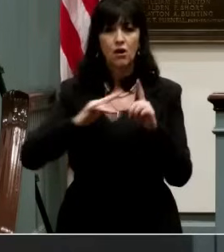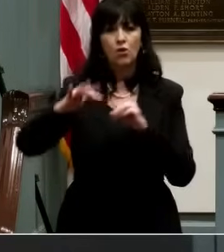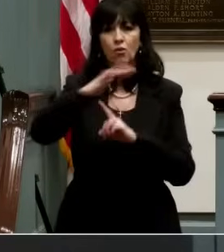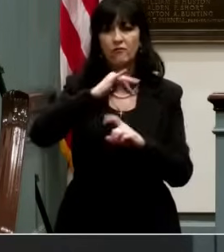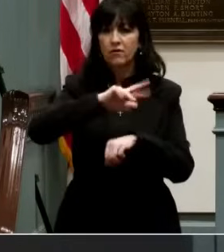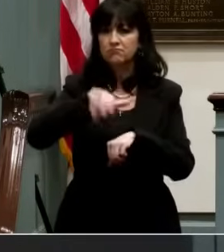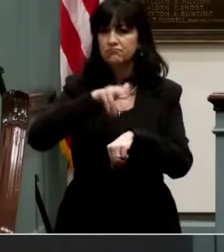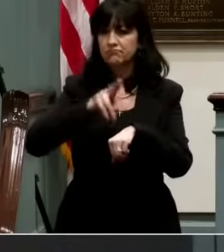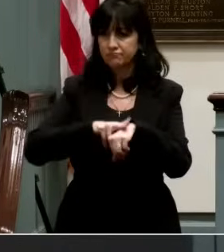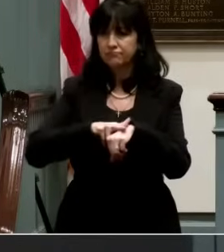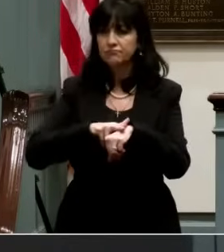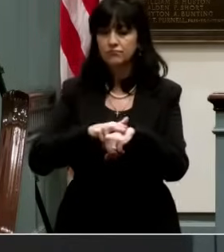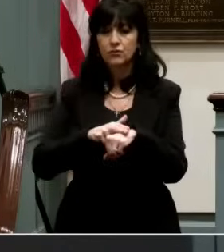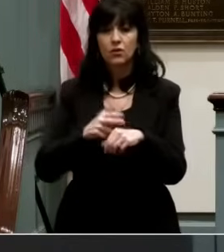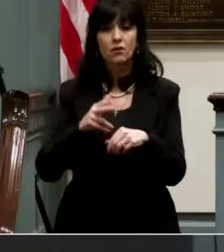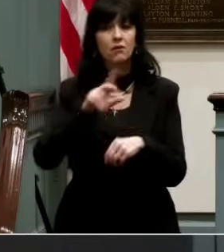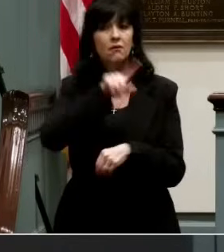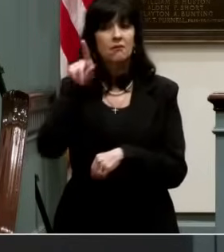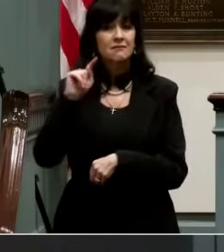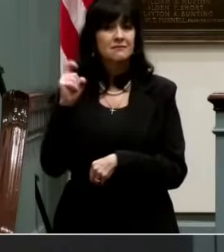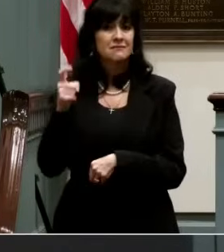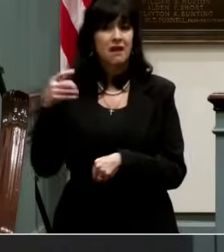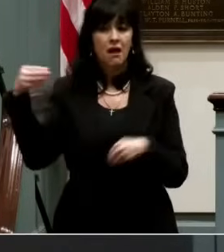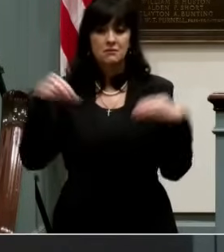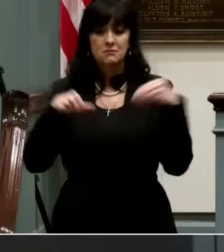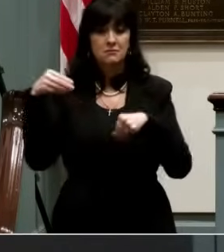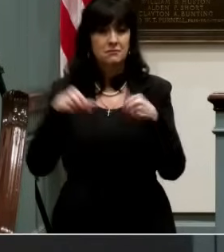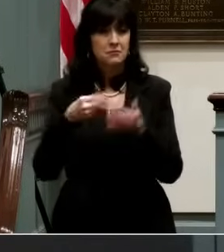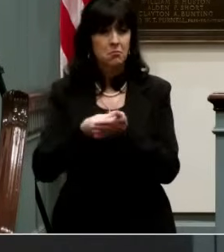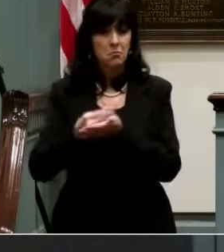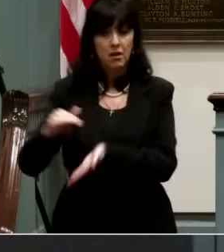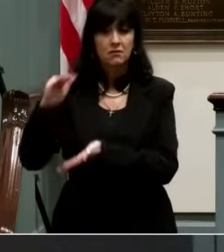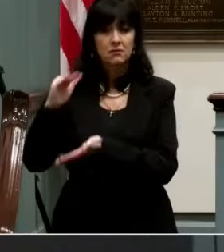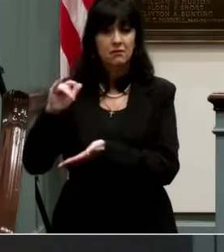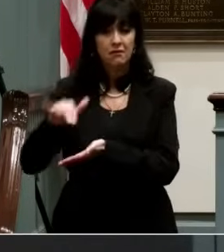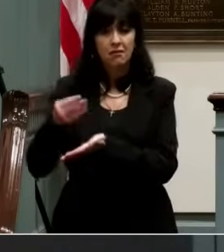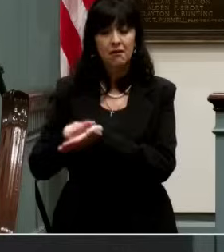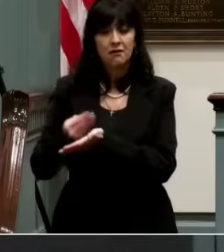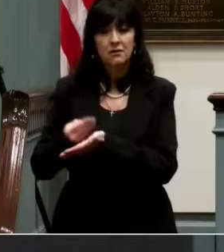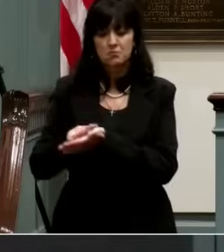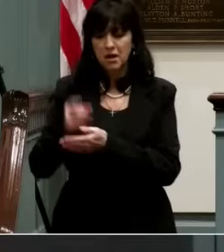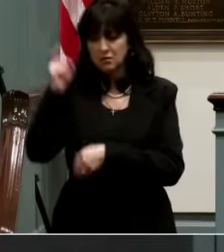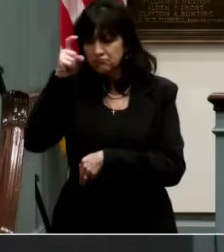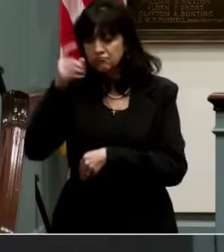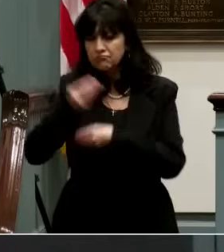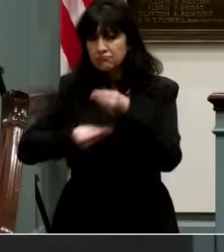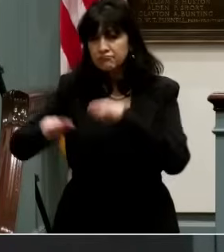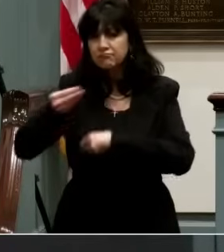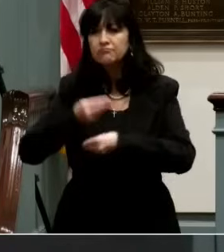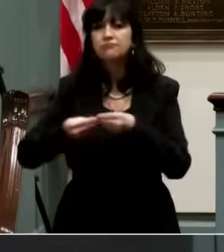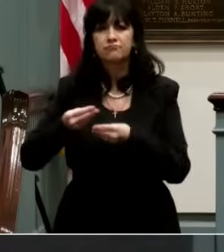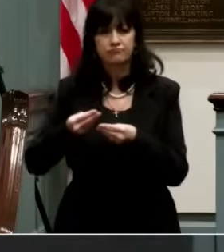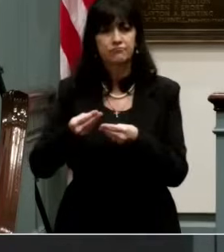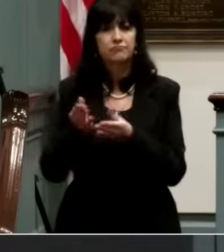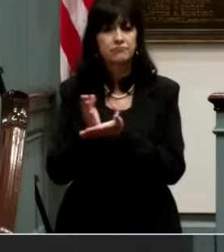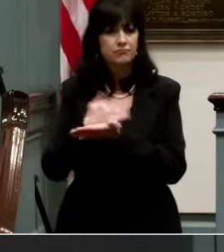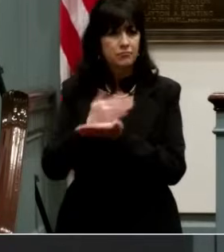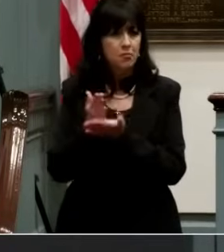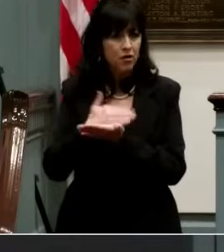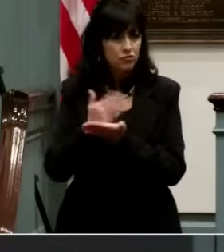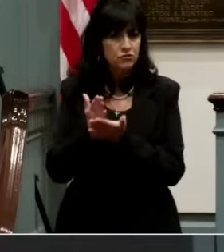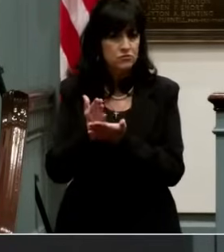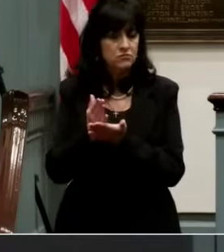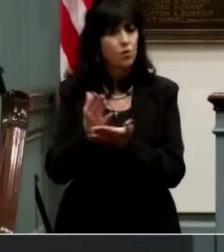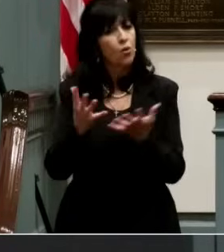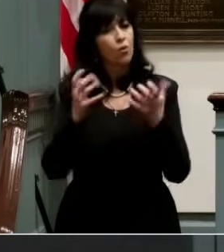to responsibly manage taxpayer dollars, and to make sure Delaware remains a great place to live and raise